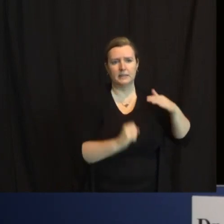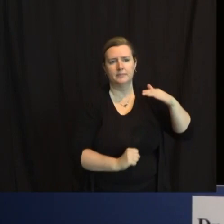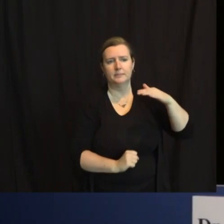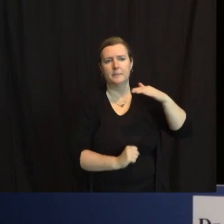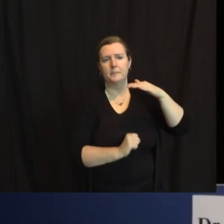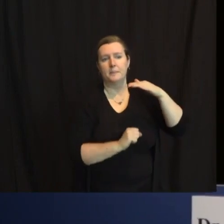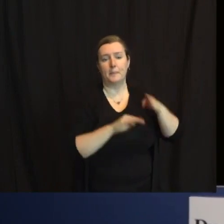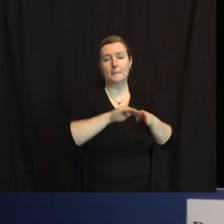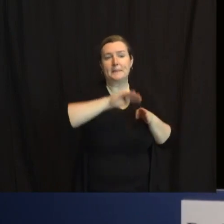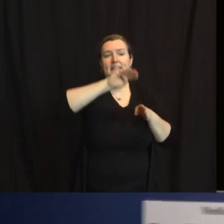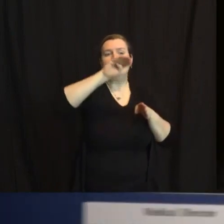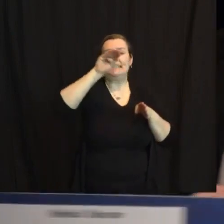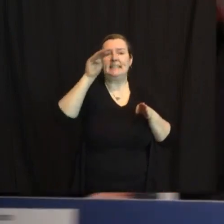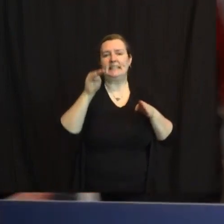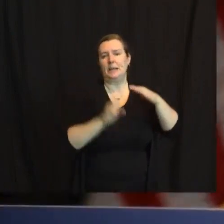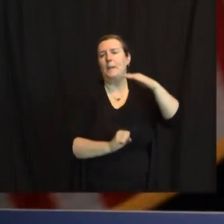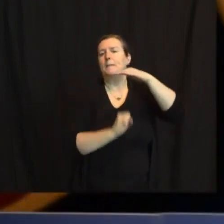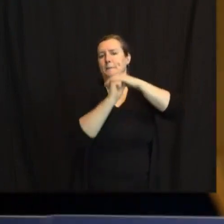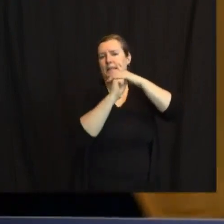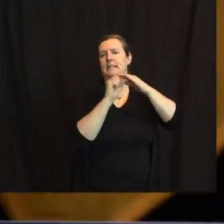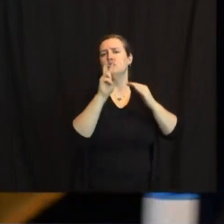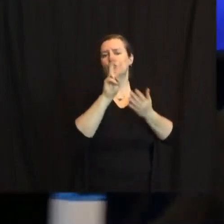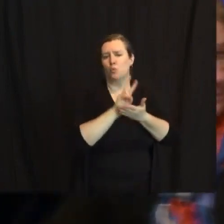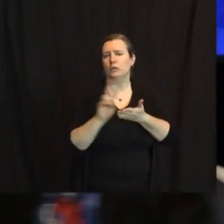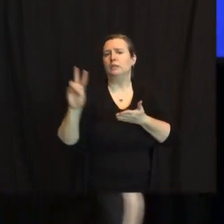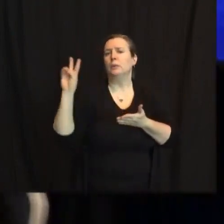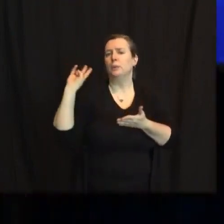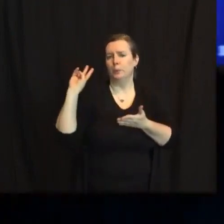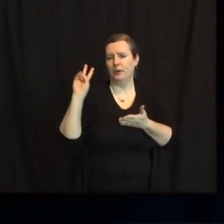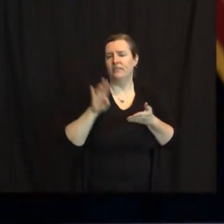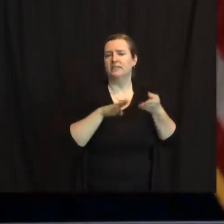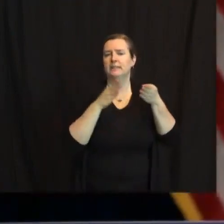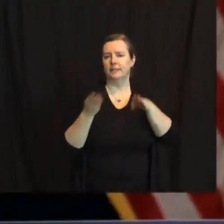You know, one of the things when I speak to families,